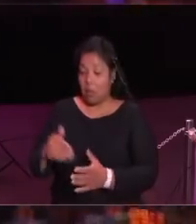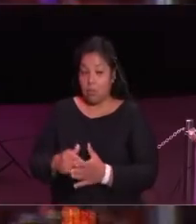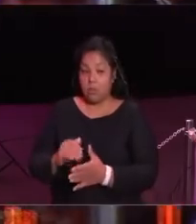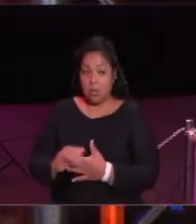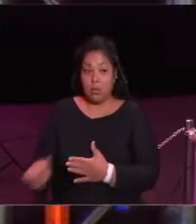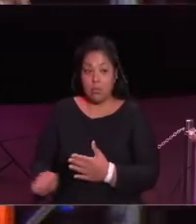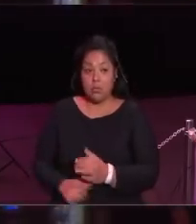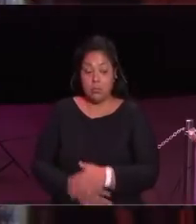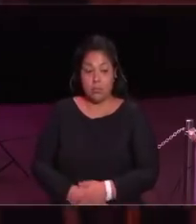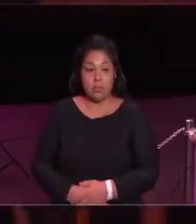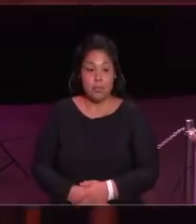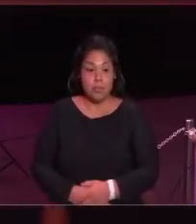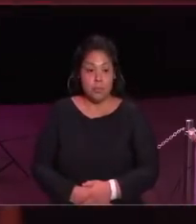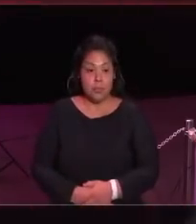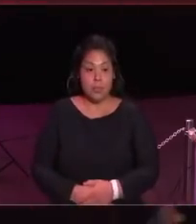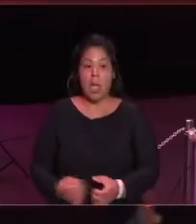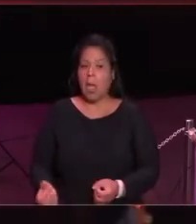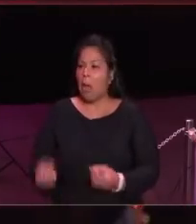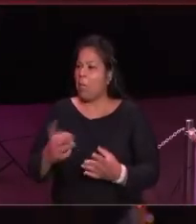$1,000.